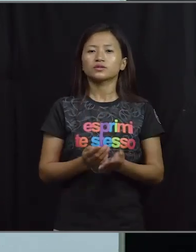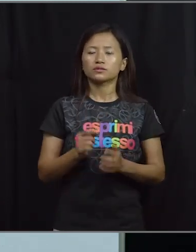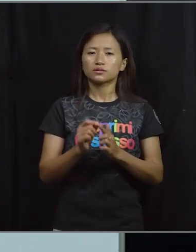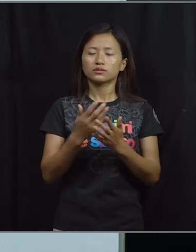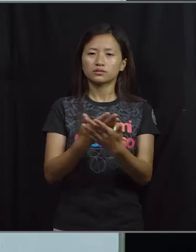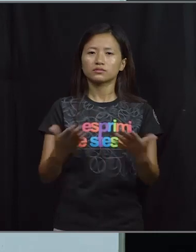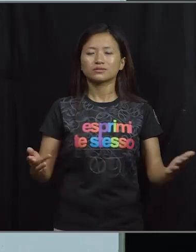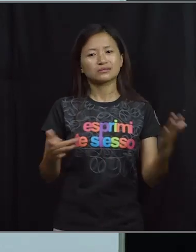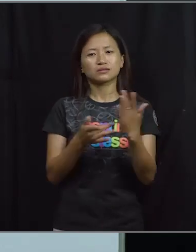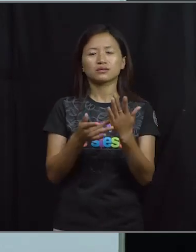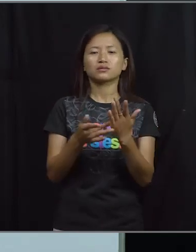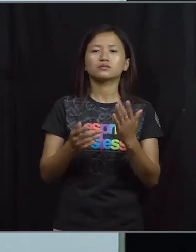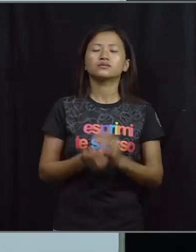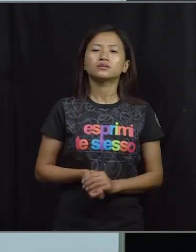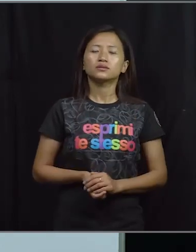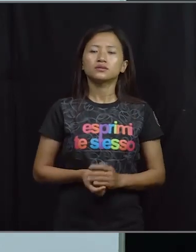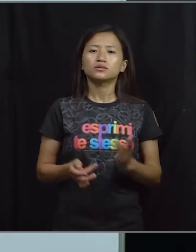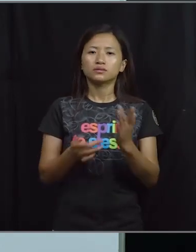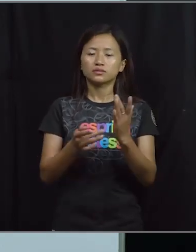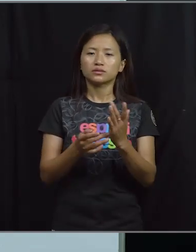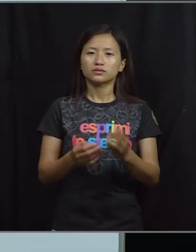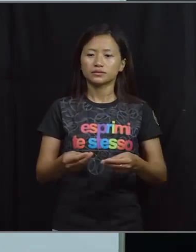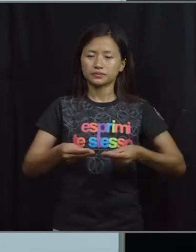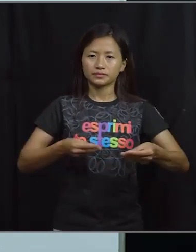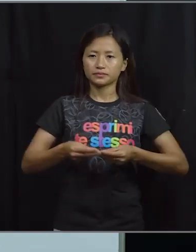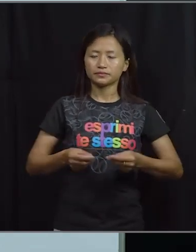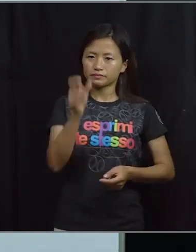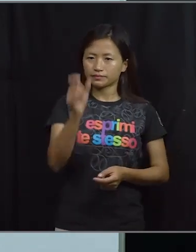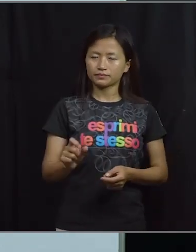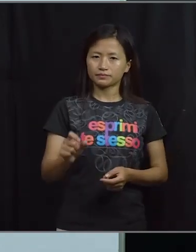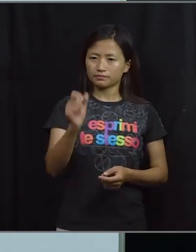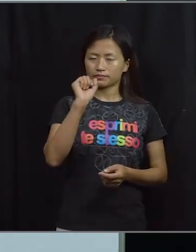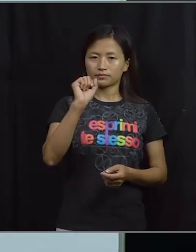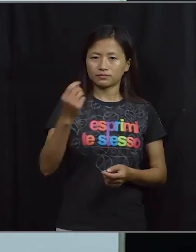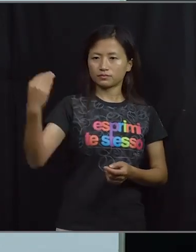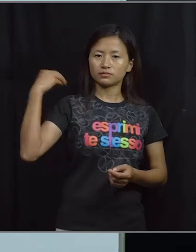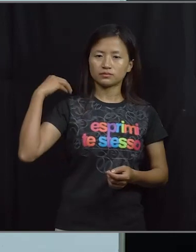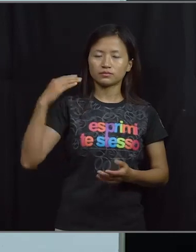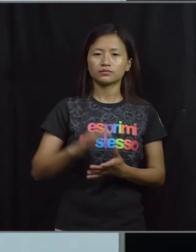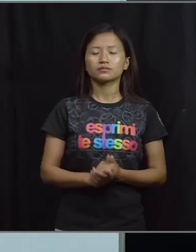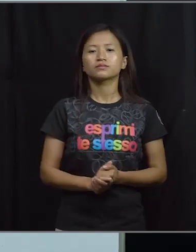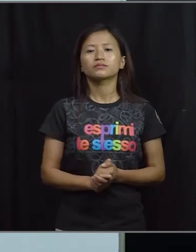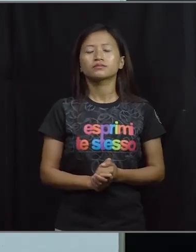very technical. So they are known as technical entrepreneurs. And non-technical entrepreneurs.